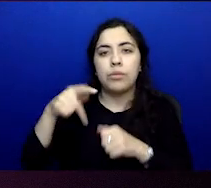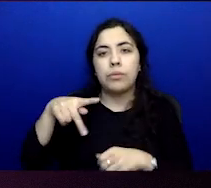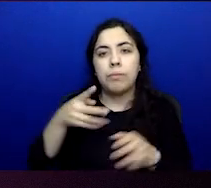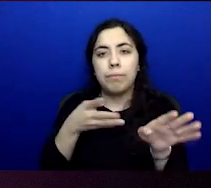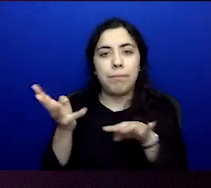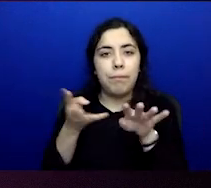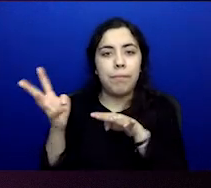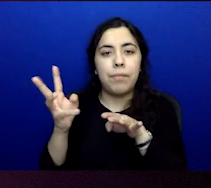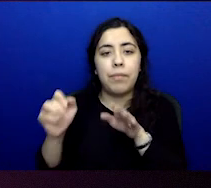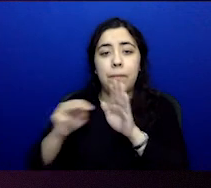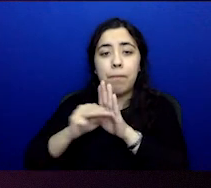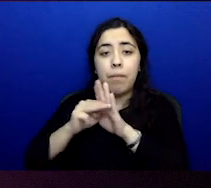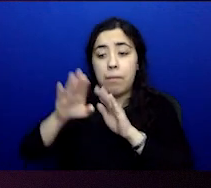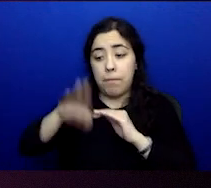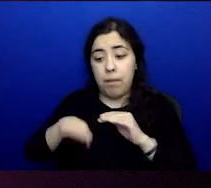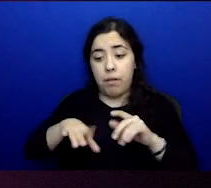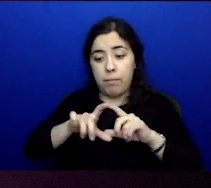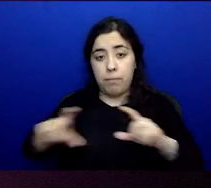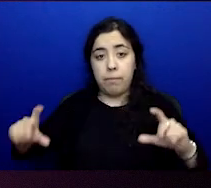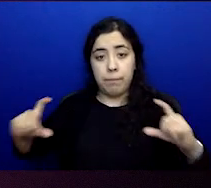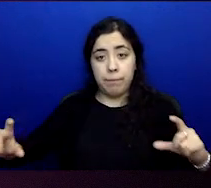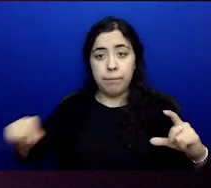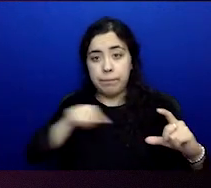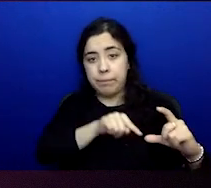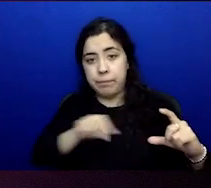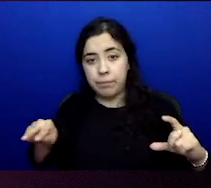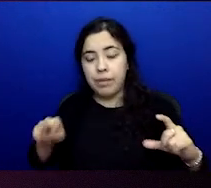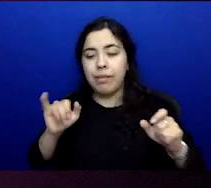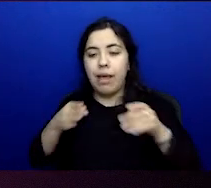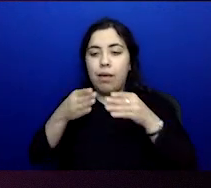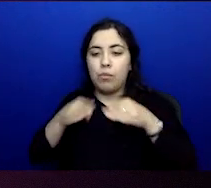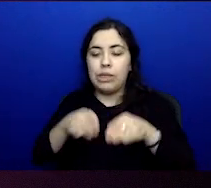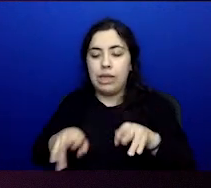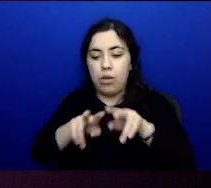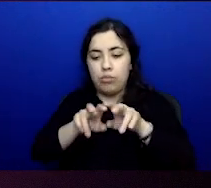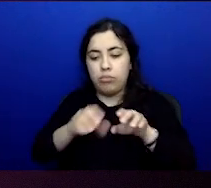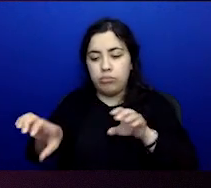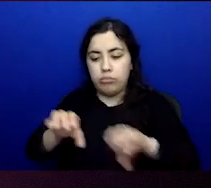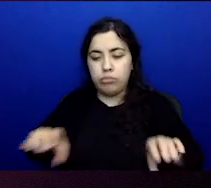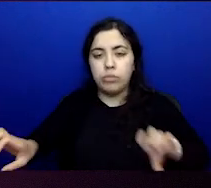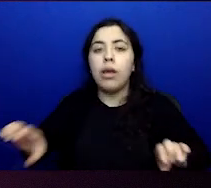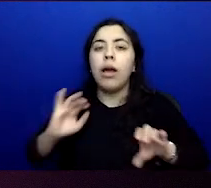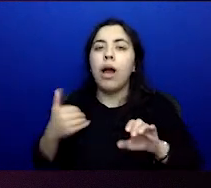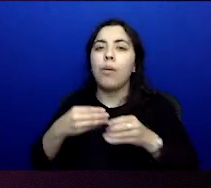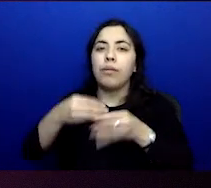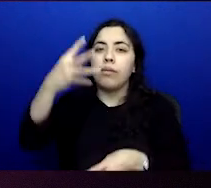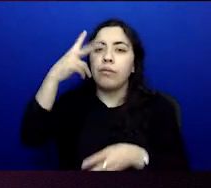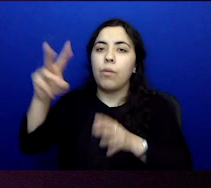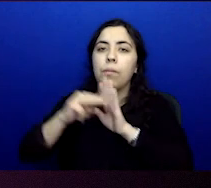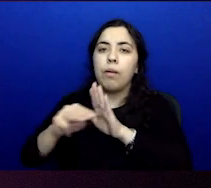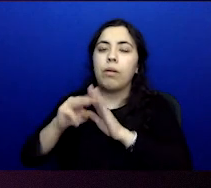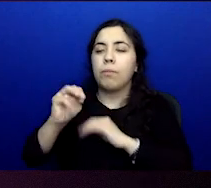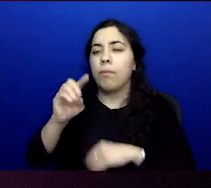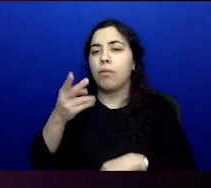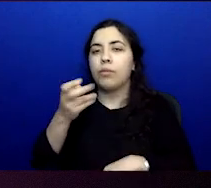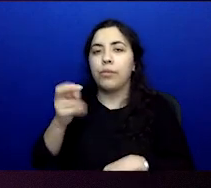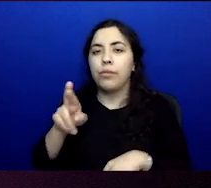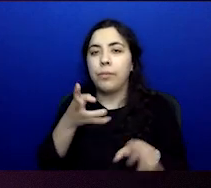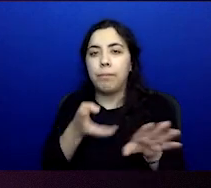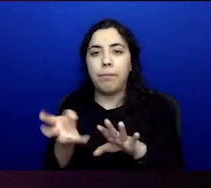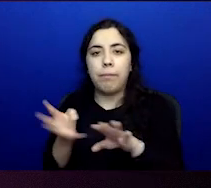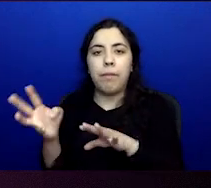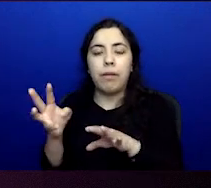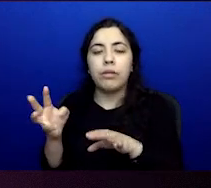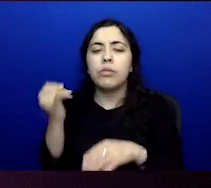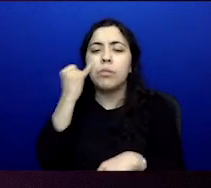what you see in the bottom is a breakdown of the main concept of how we iterate through all the list of module pipelines to construct the tree. So let's say we have